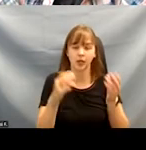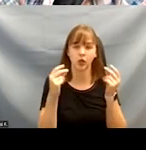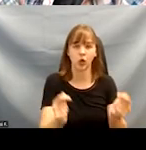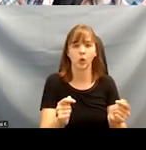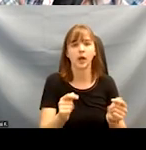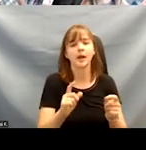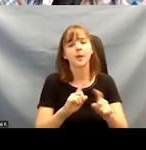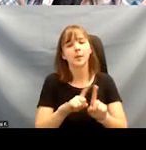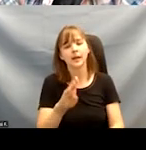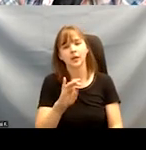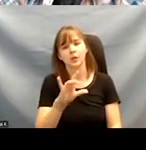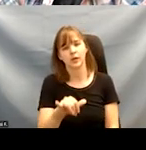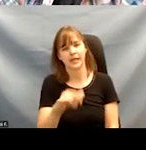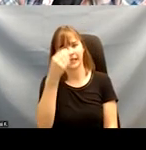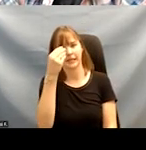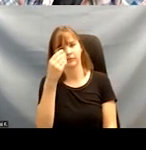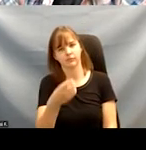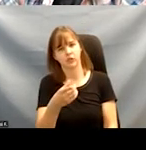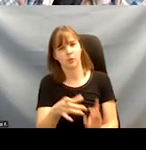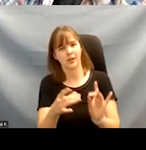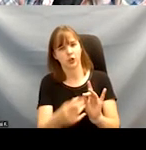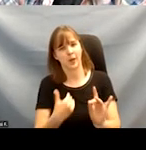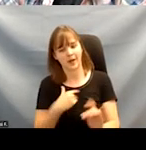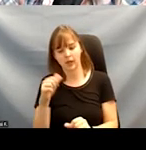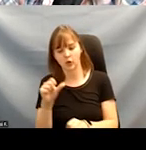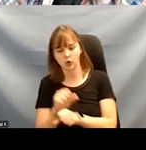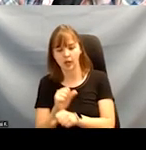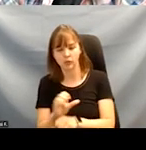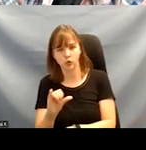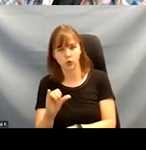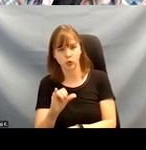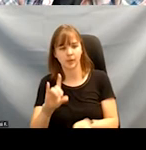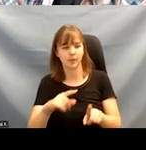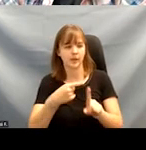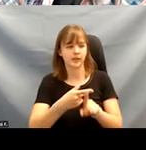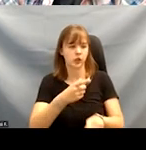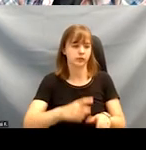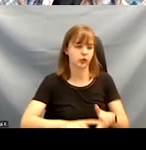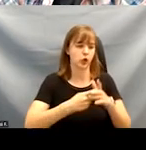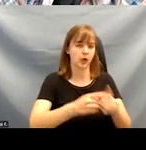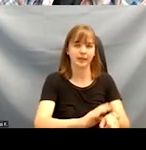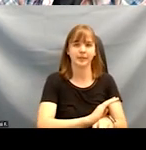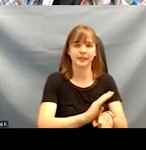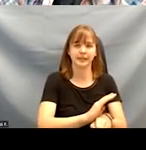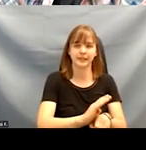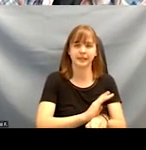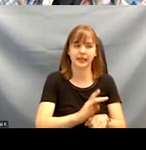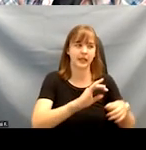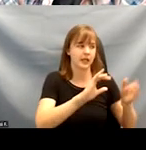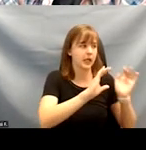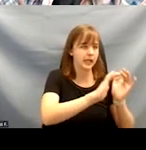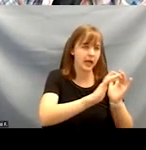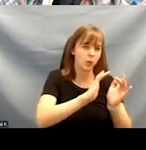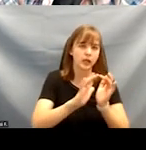trying to do your job, your day job, while you're trying to get a business off the ground, connect with whoever you need to connect with, whether it